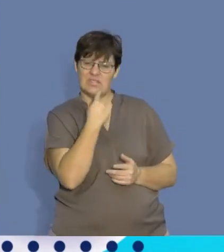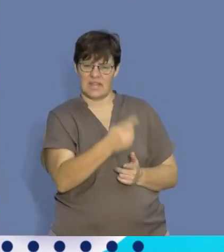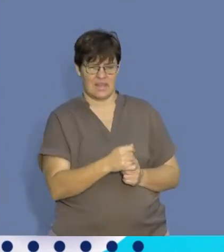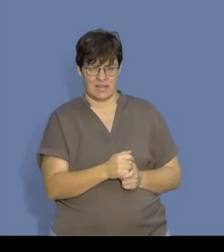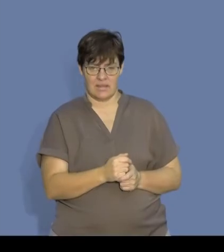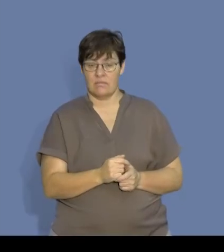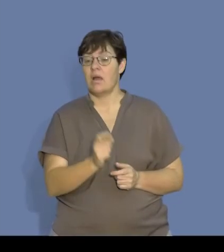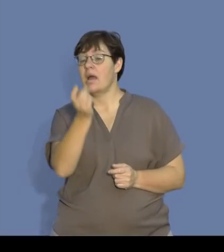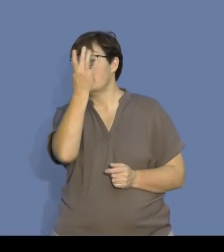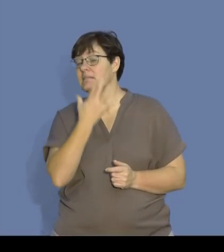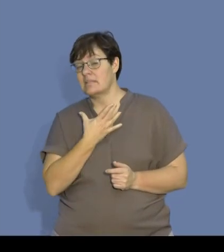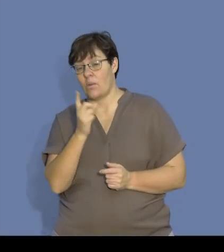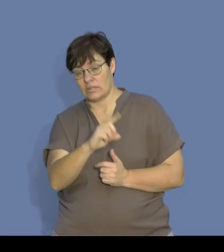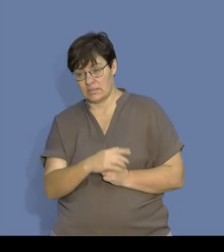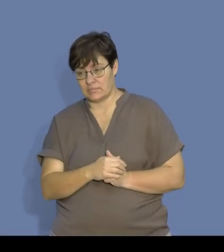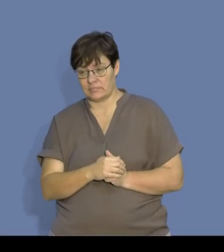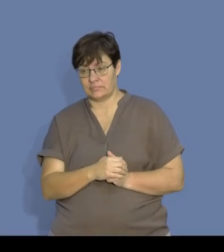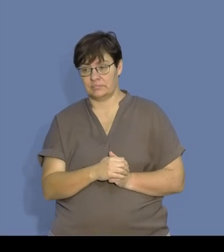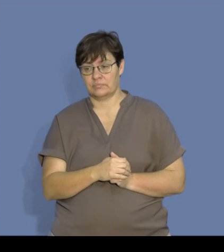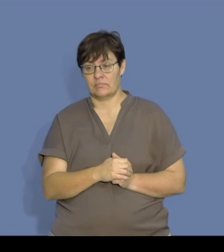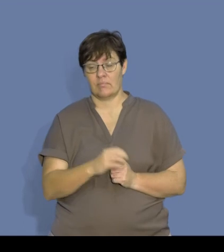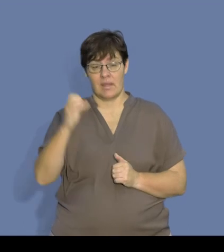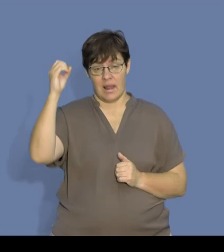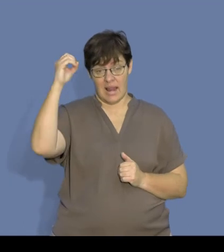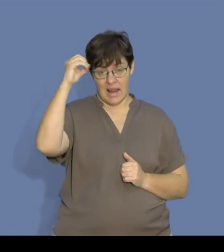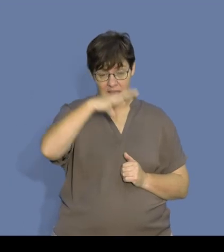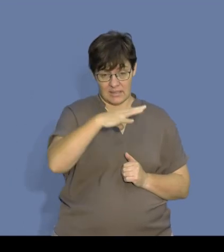can tell me is that light